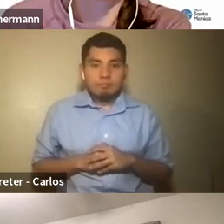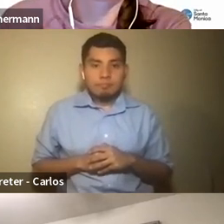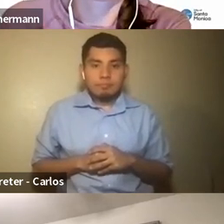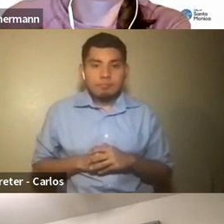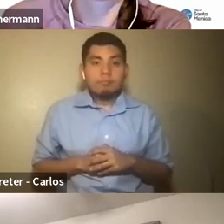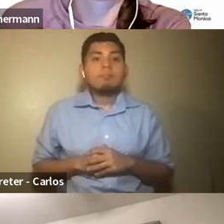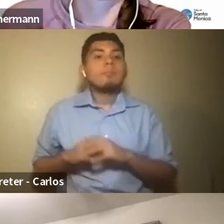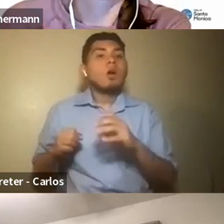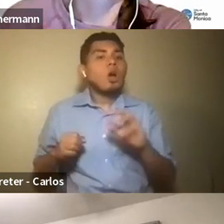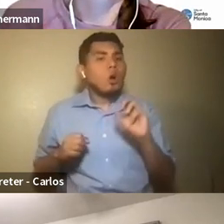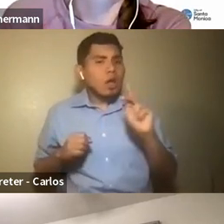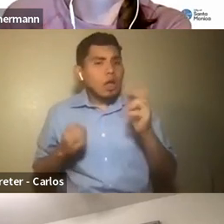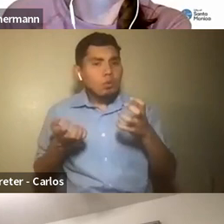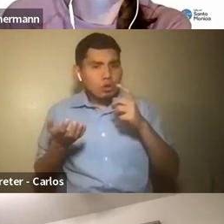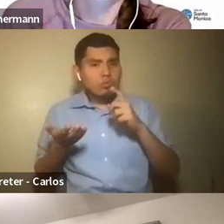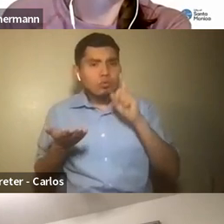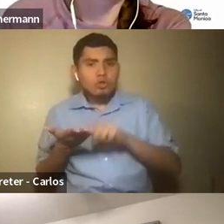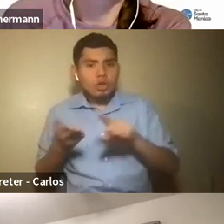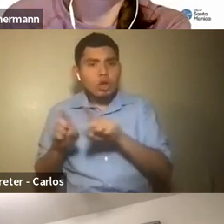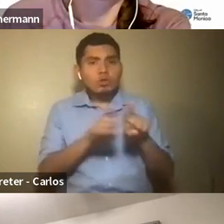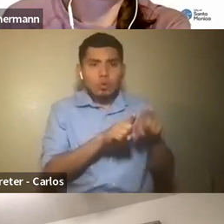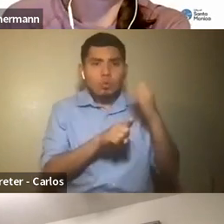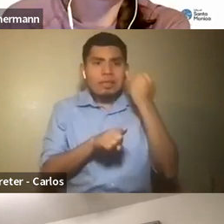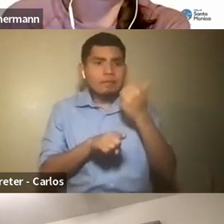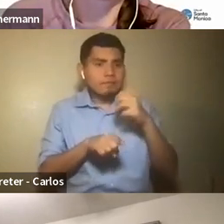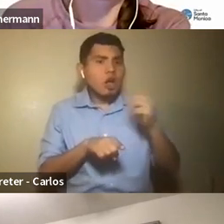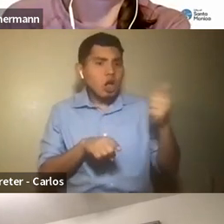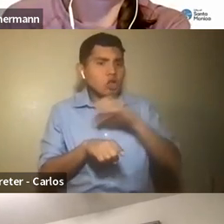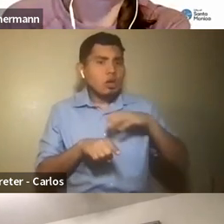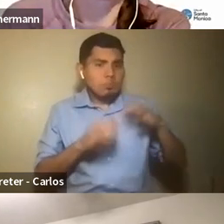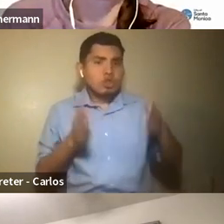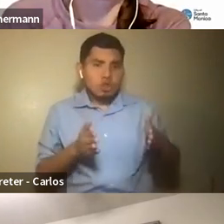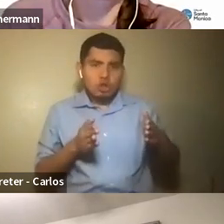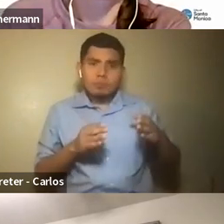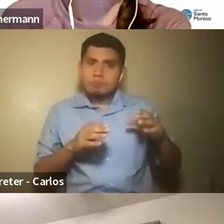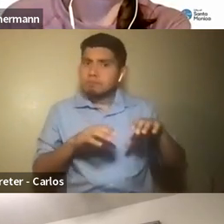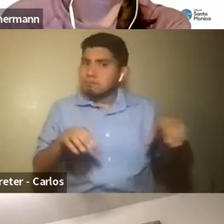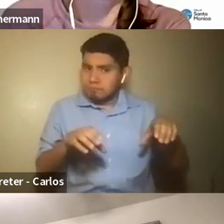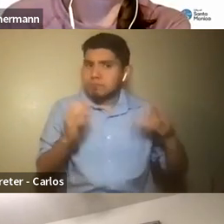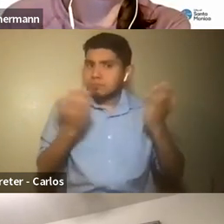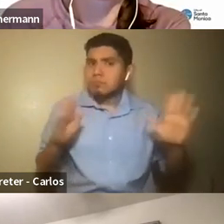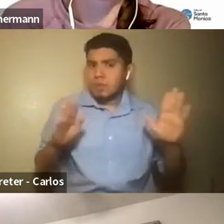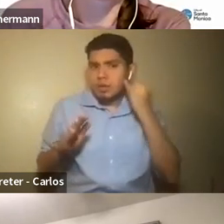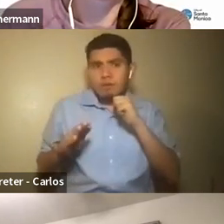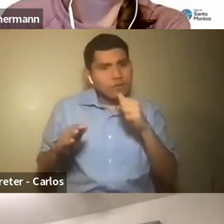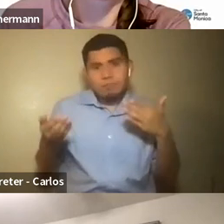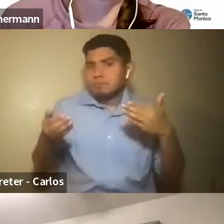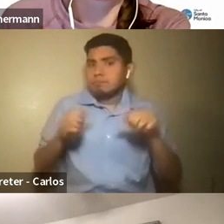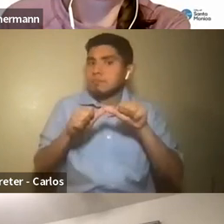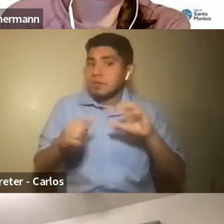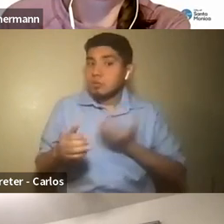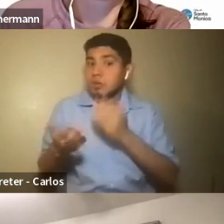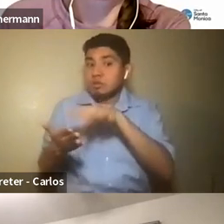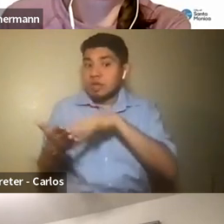double check to see if any other commissioners have joined us. If not, let's just move right into the agenda. First